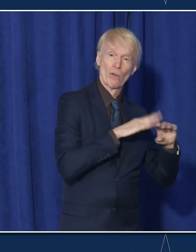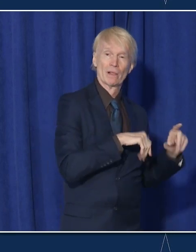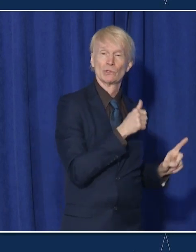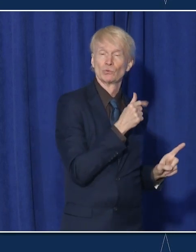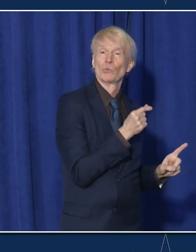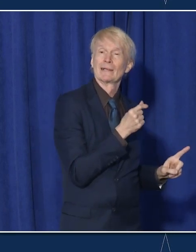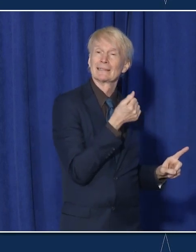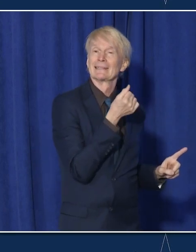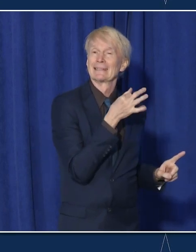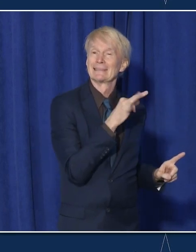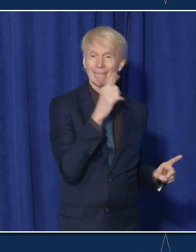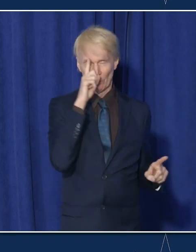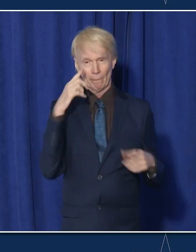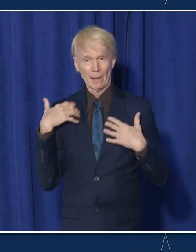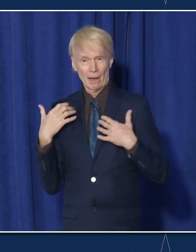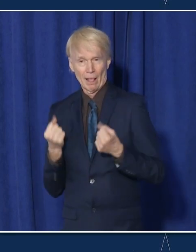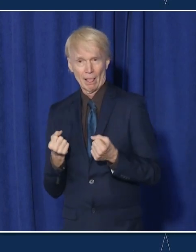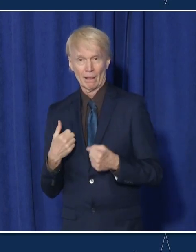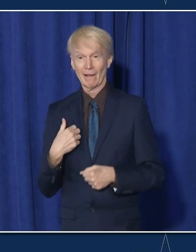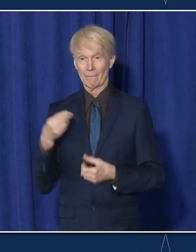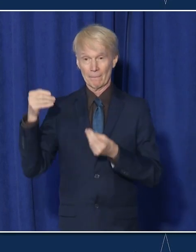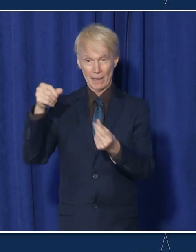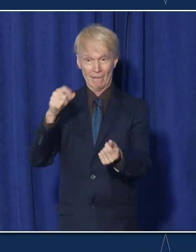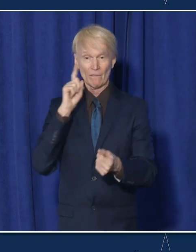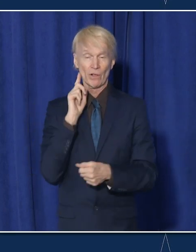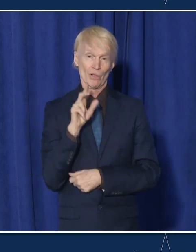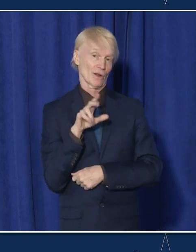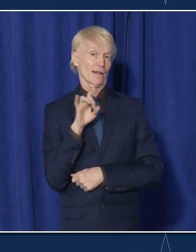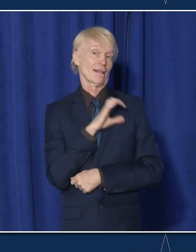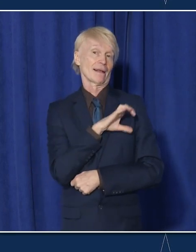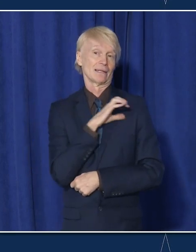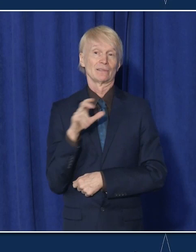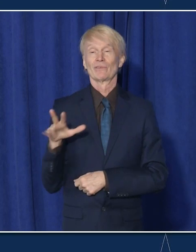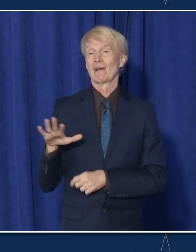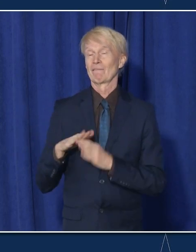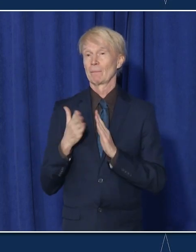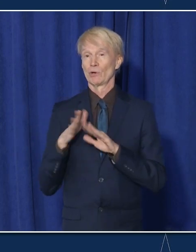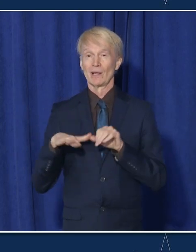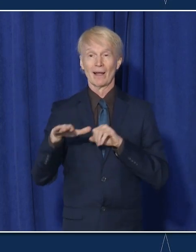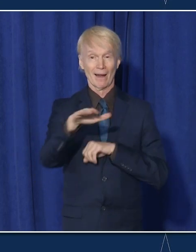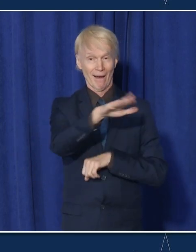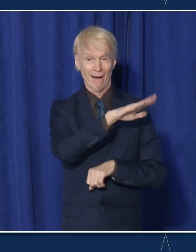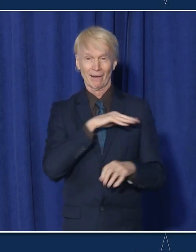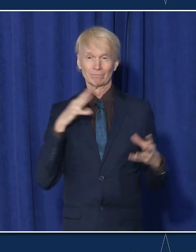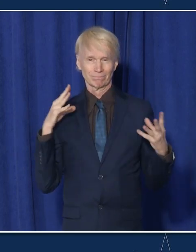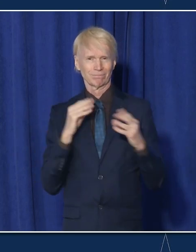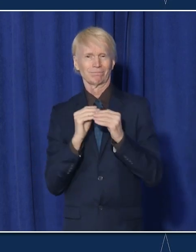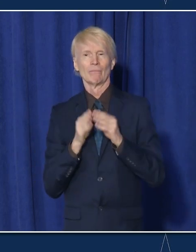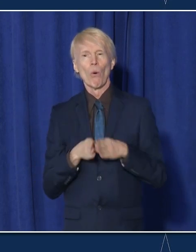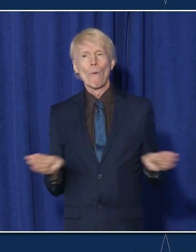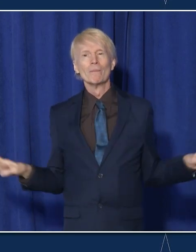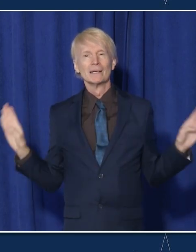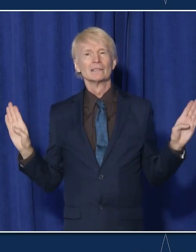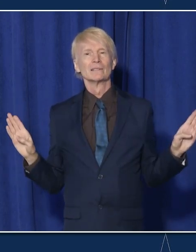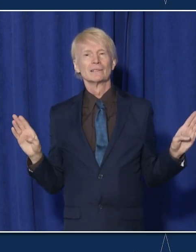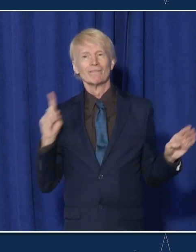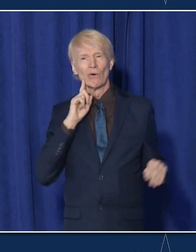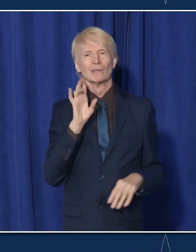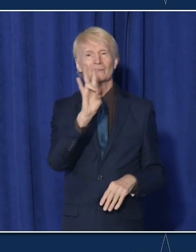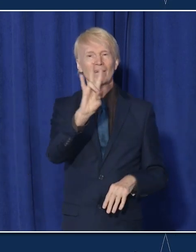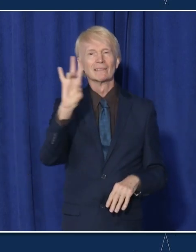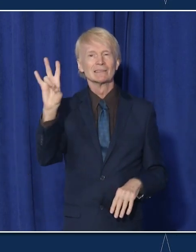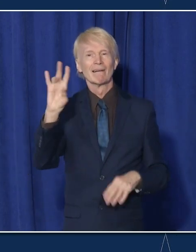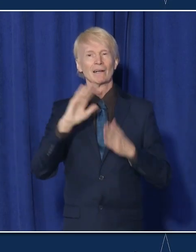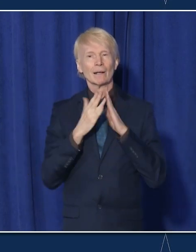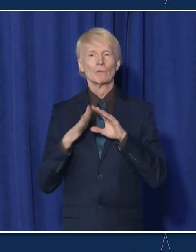2019. We're funding 38 clinics in 35 community areas to make sure they're open to all. We'll be expanding to all 77